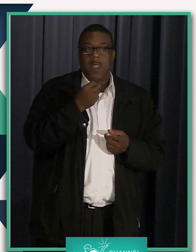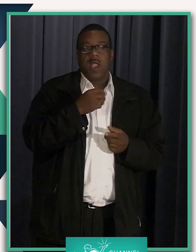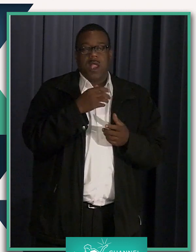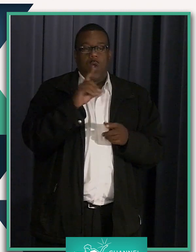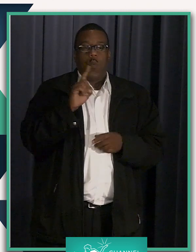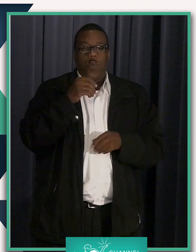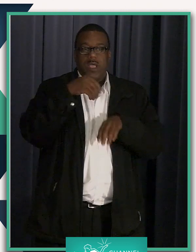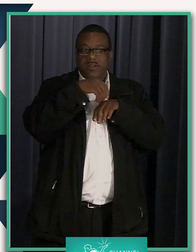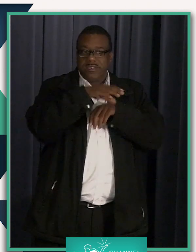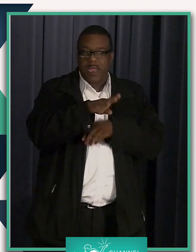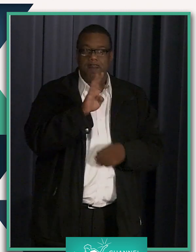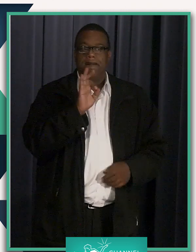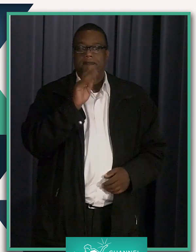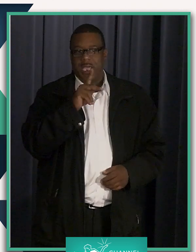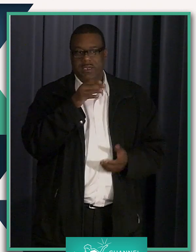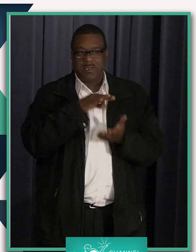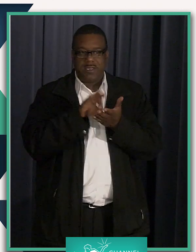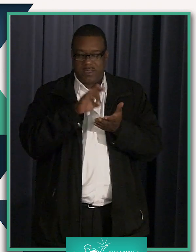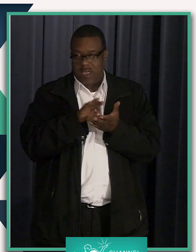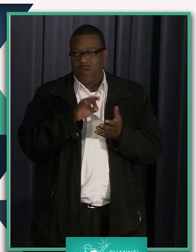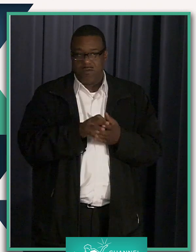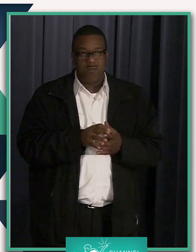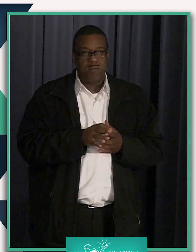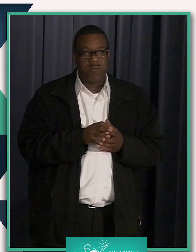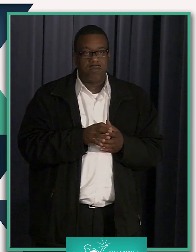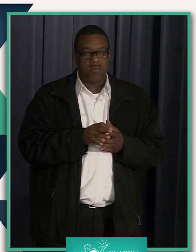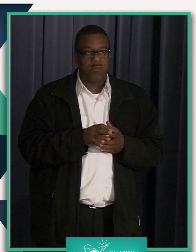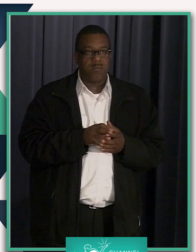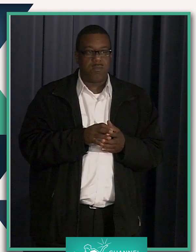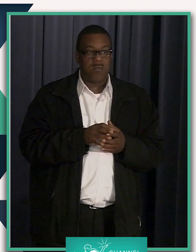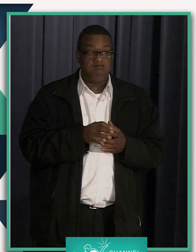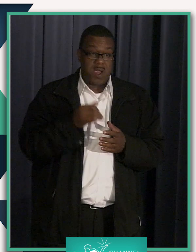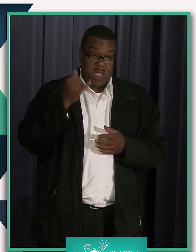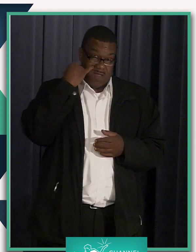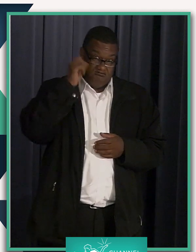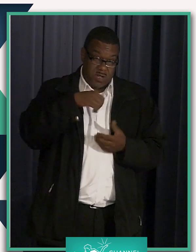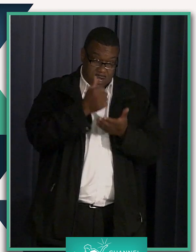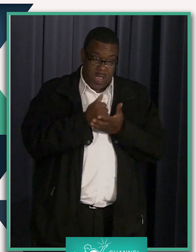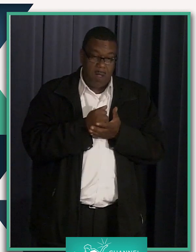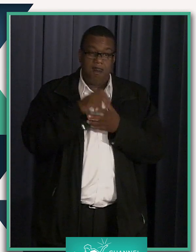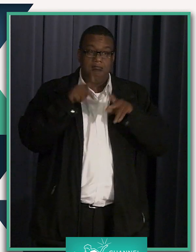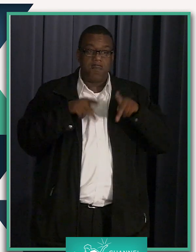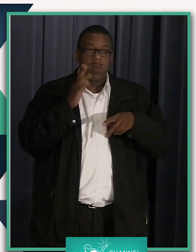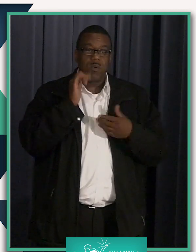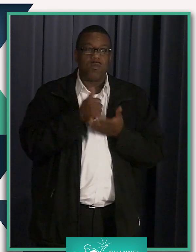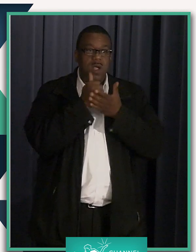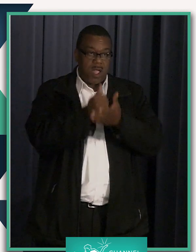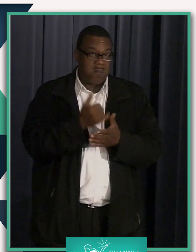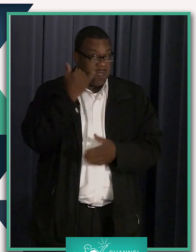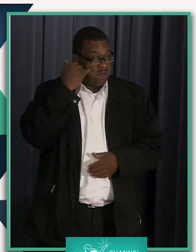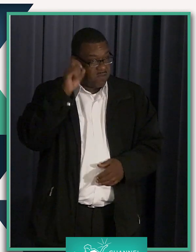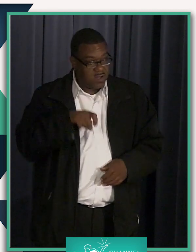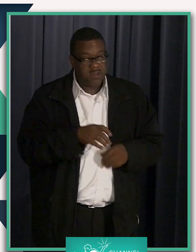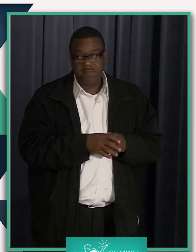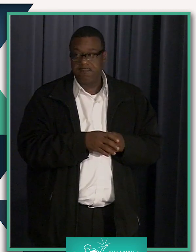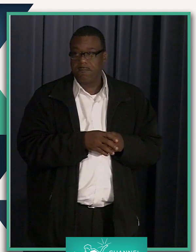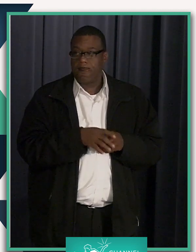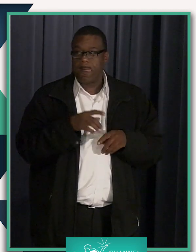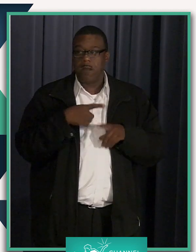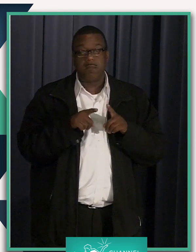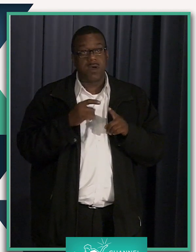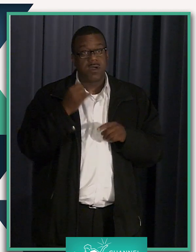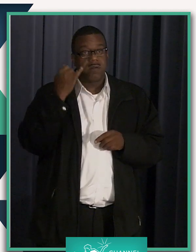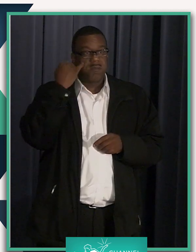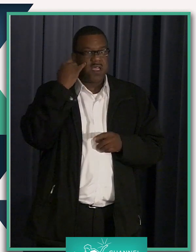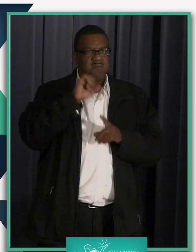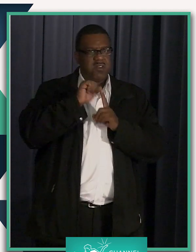you a chance to fix it. And again, our folks can help you if you need that help. But if you're